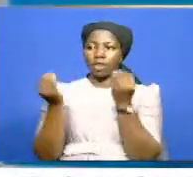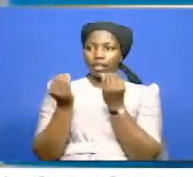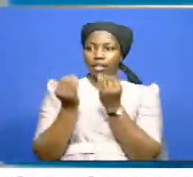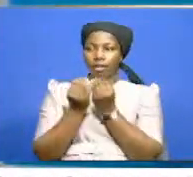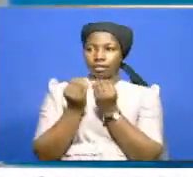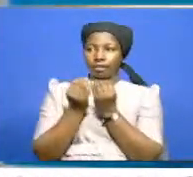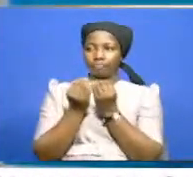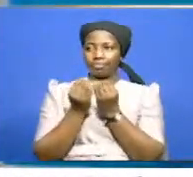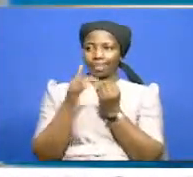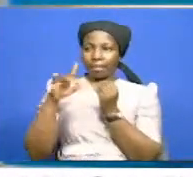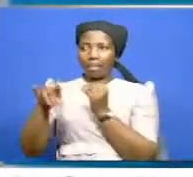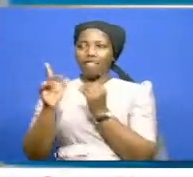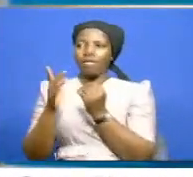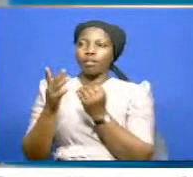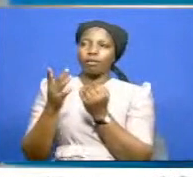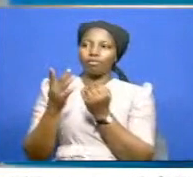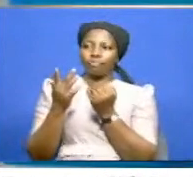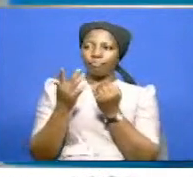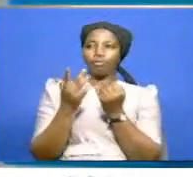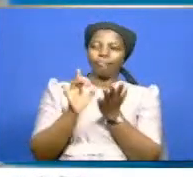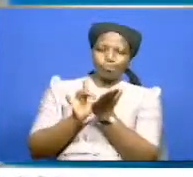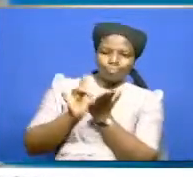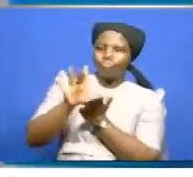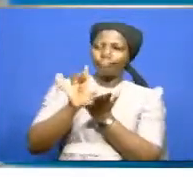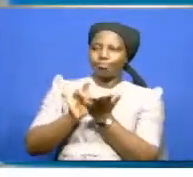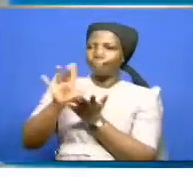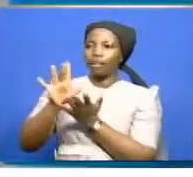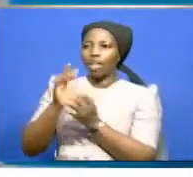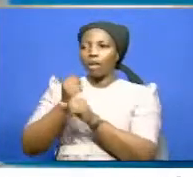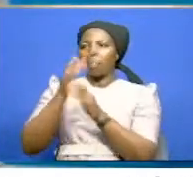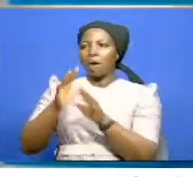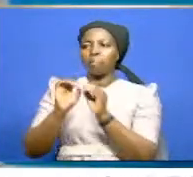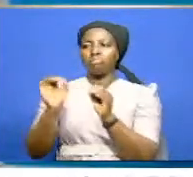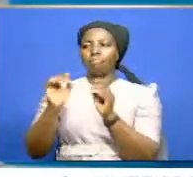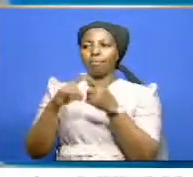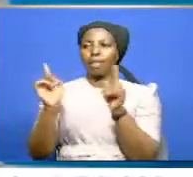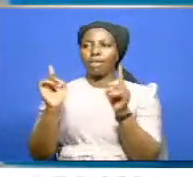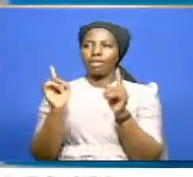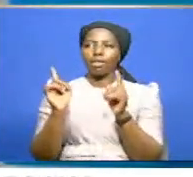they didn't sack their staff, but they came up with